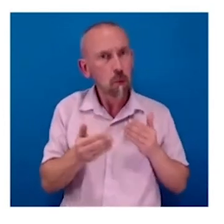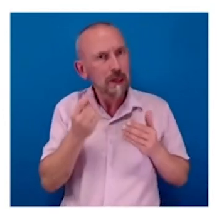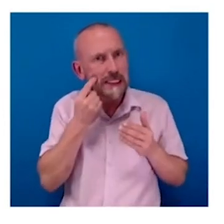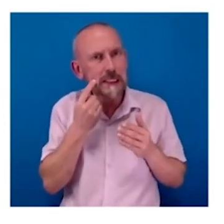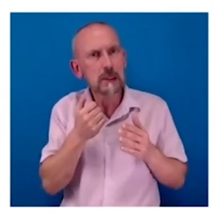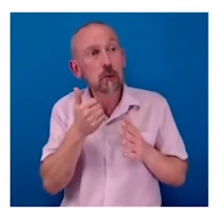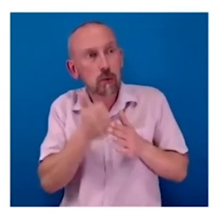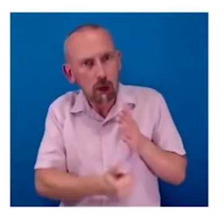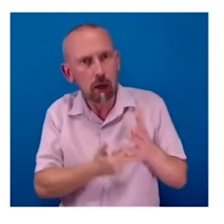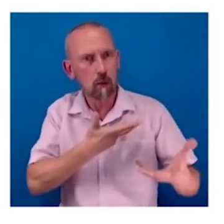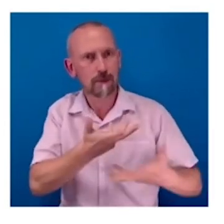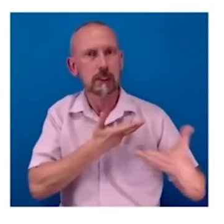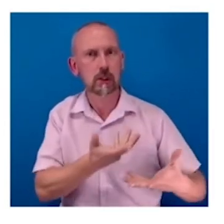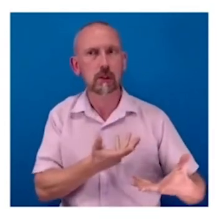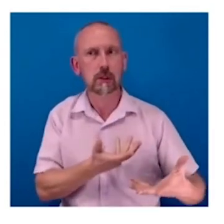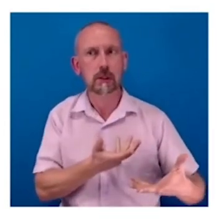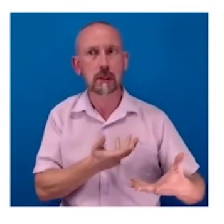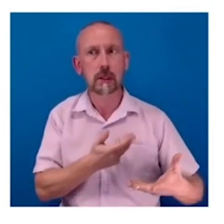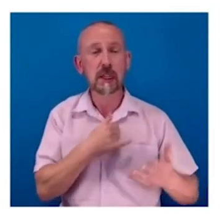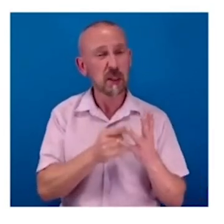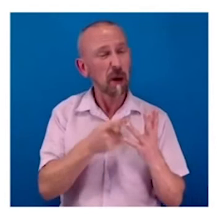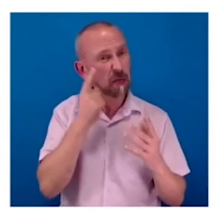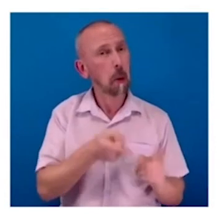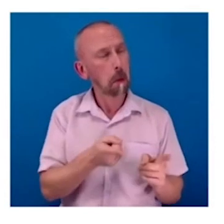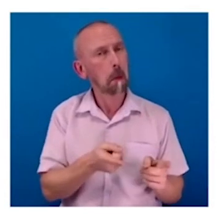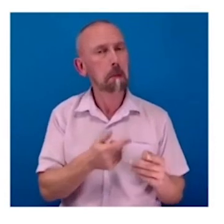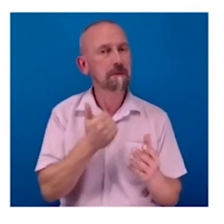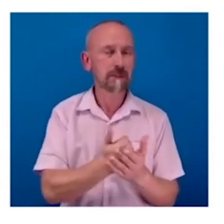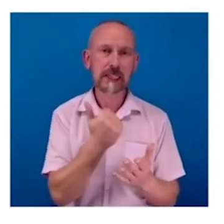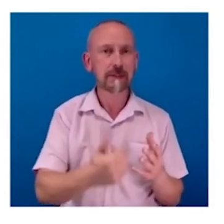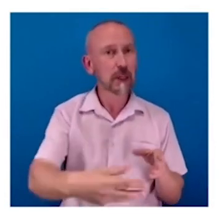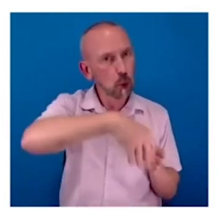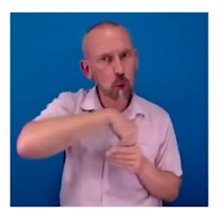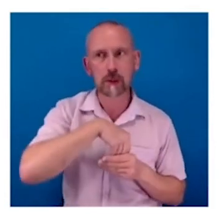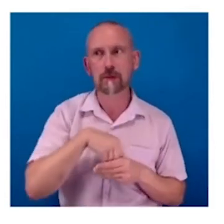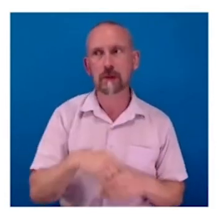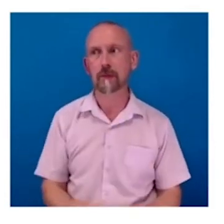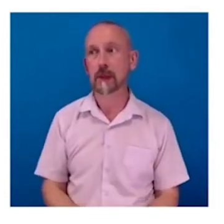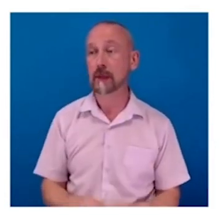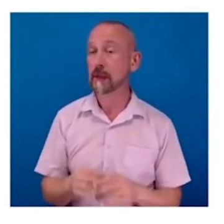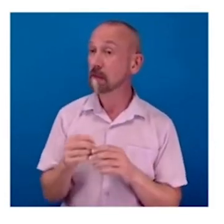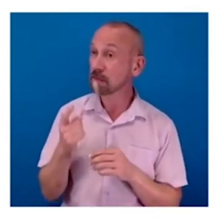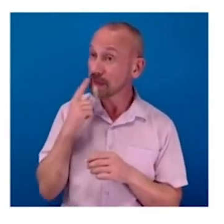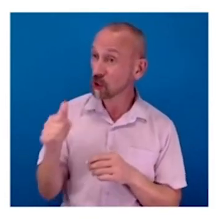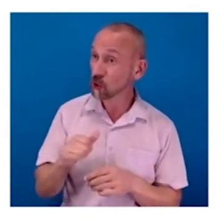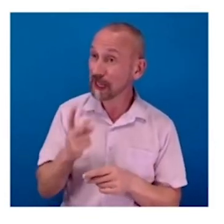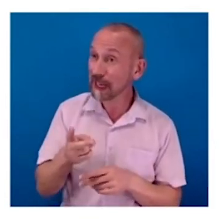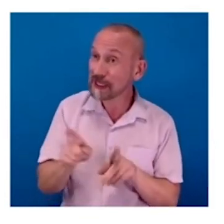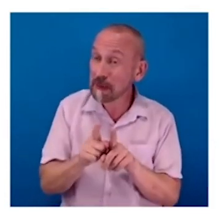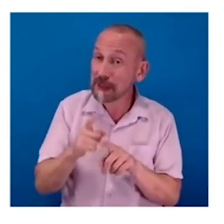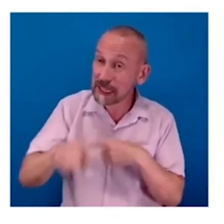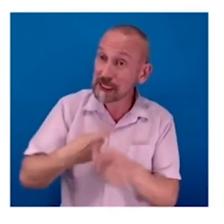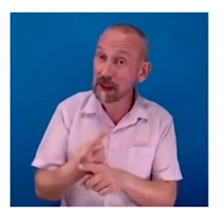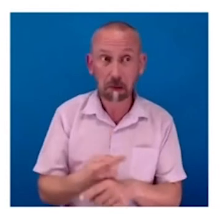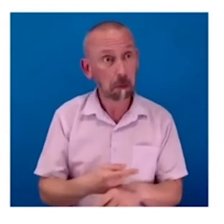so super duper inclusive, I would say. Yeah. So should we do it all again next year? Yay! I think so. Well, I'm interested